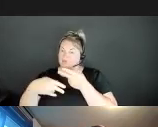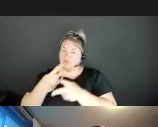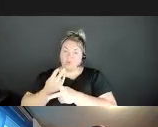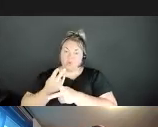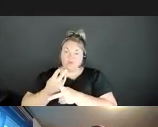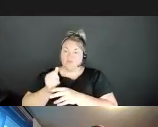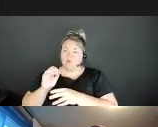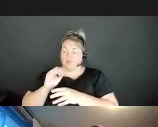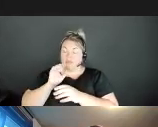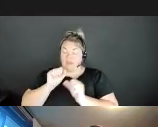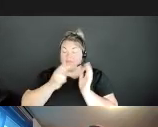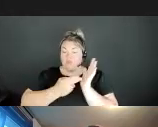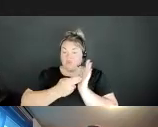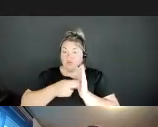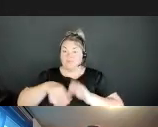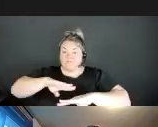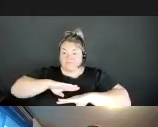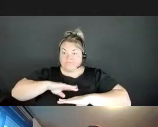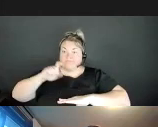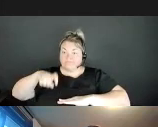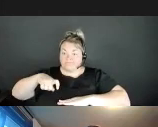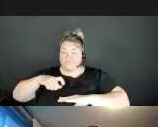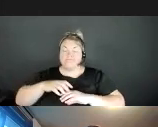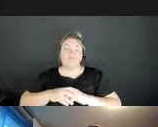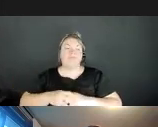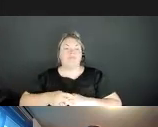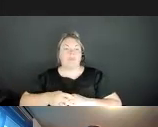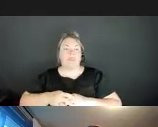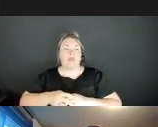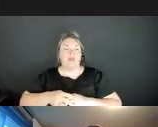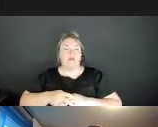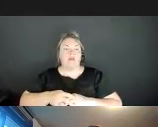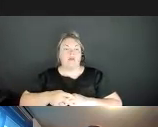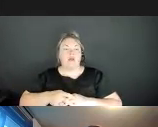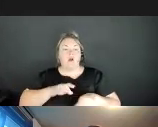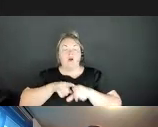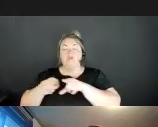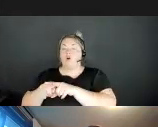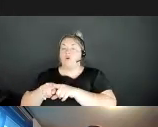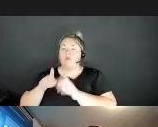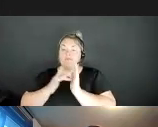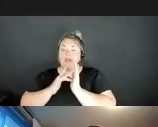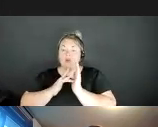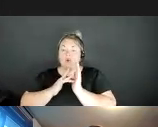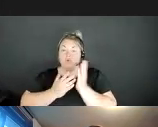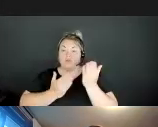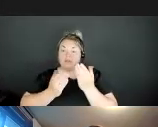individual's behavioral health needs are met in addition to the medical service that they're providing on the withdrawal management